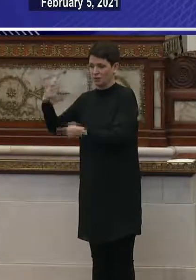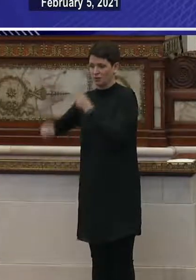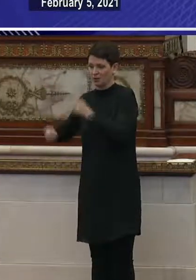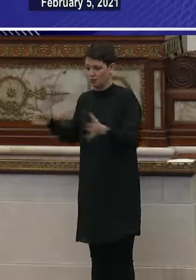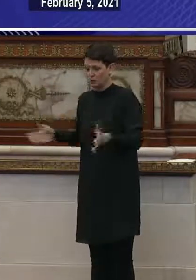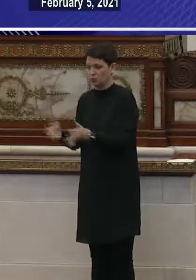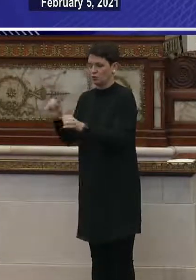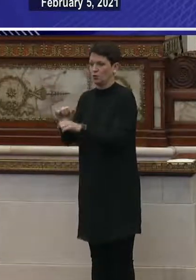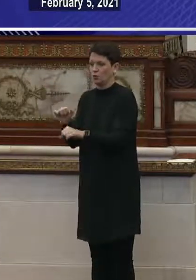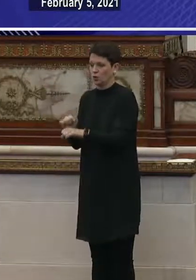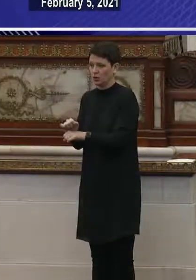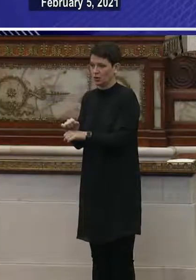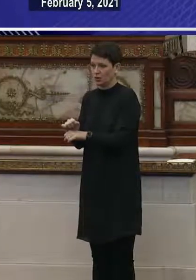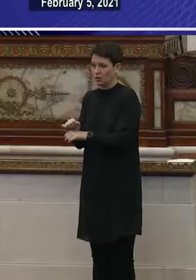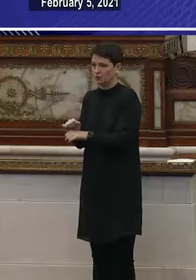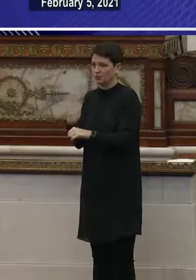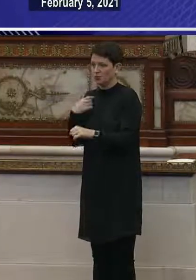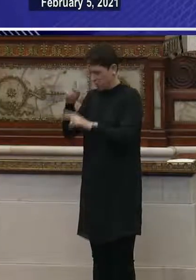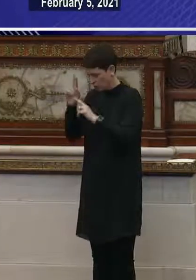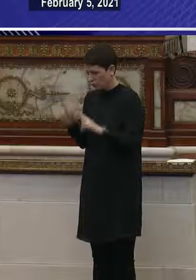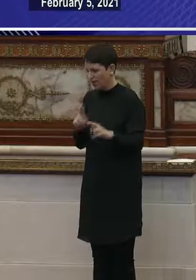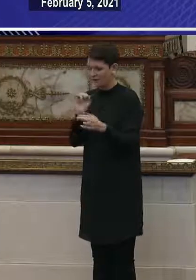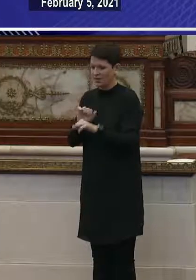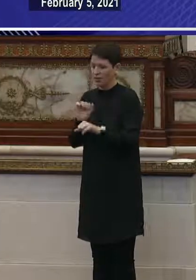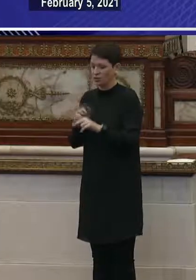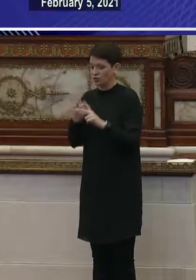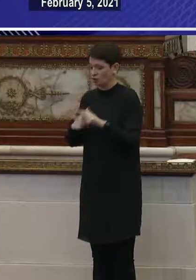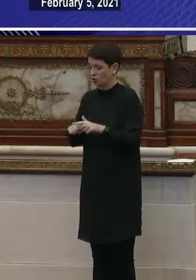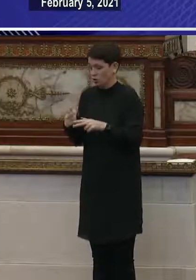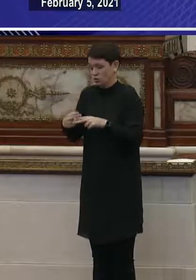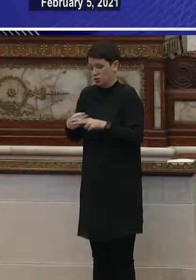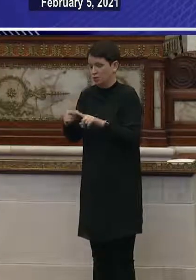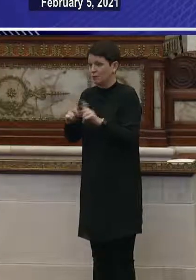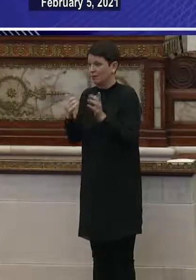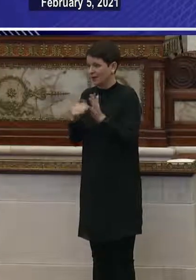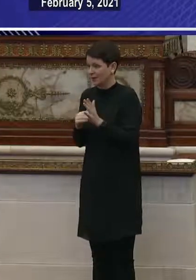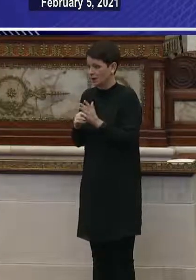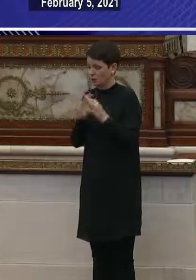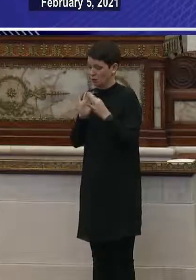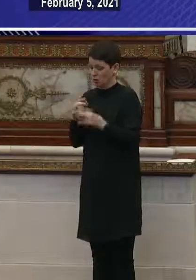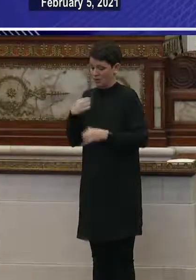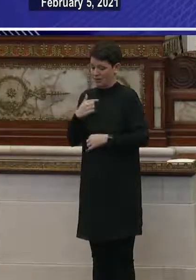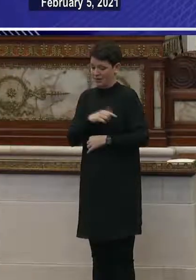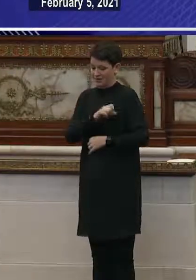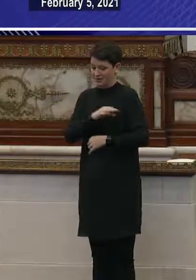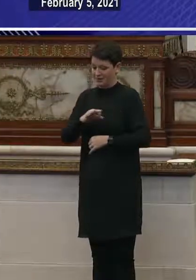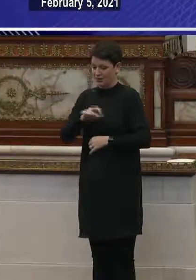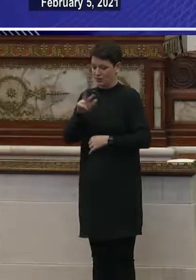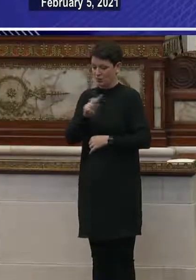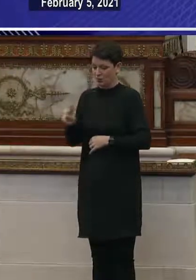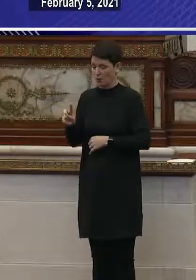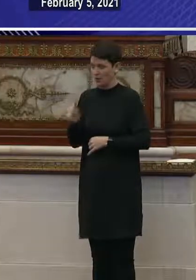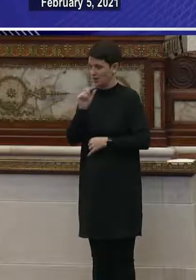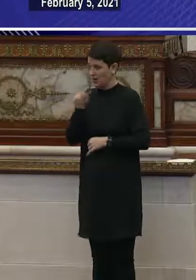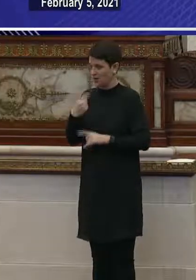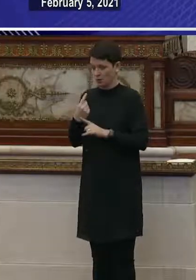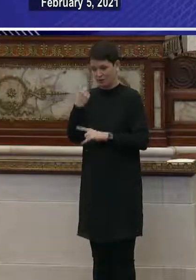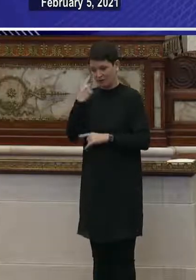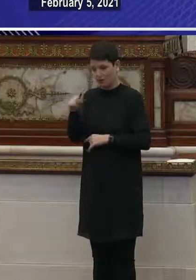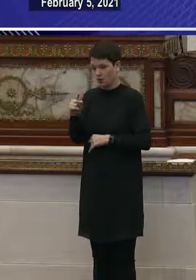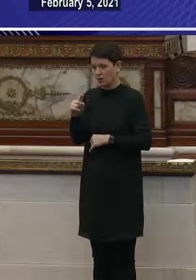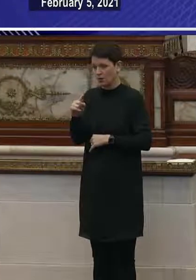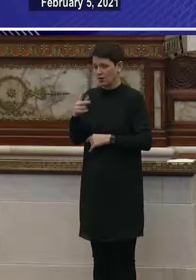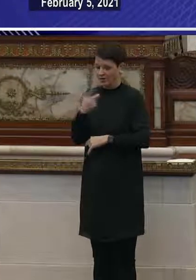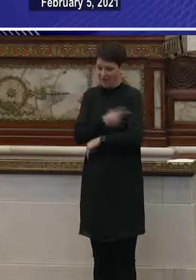this work, and we certainly are prepared and ready for that work to start. But in terms of us staffing up 311, not only for